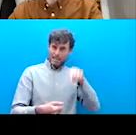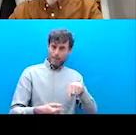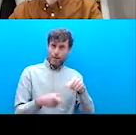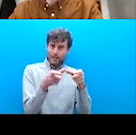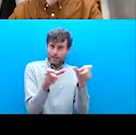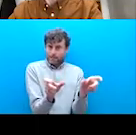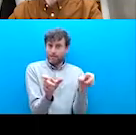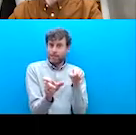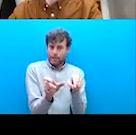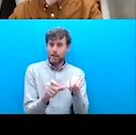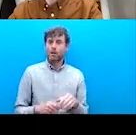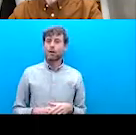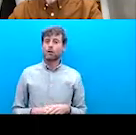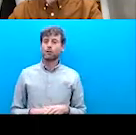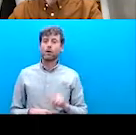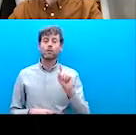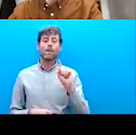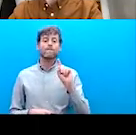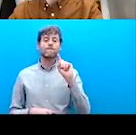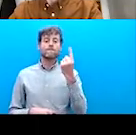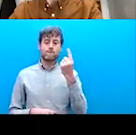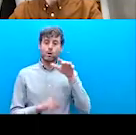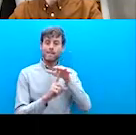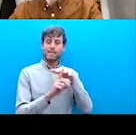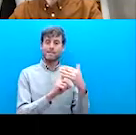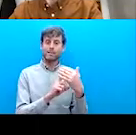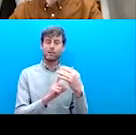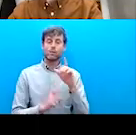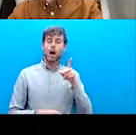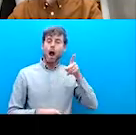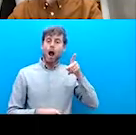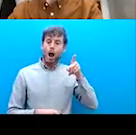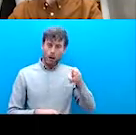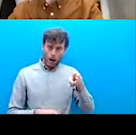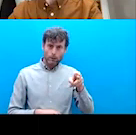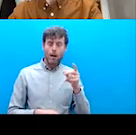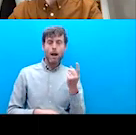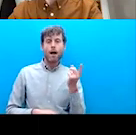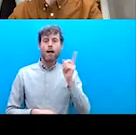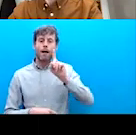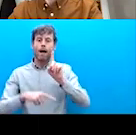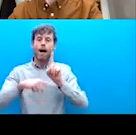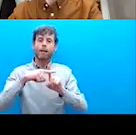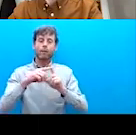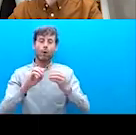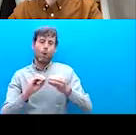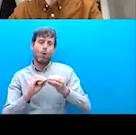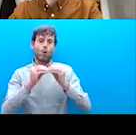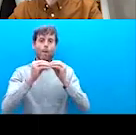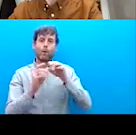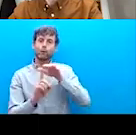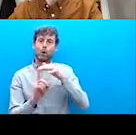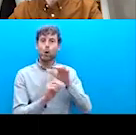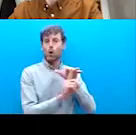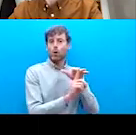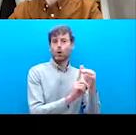first study, we constructed cut and compose conditions in 2 different syntactic